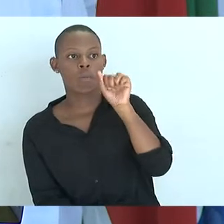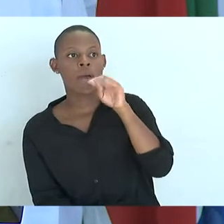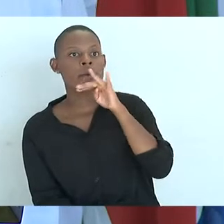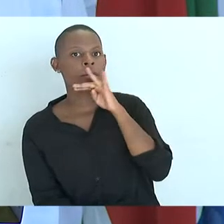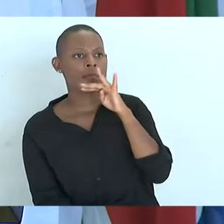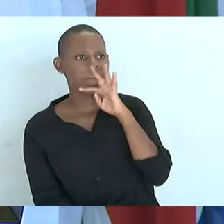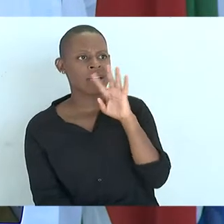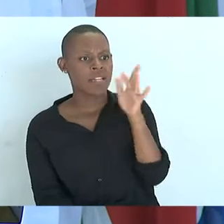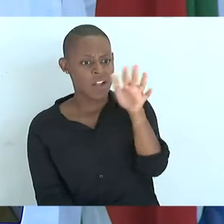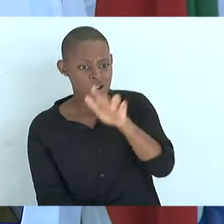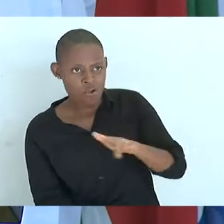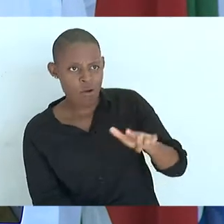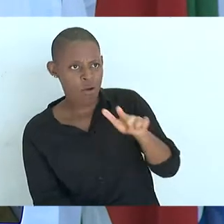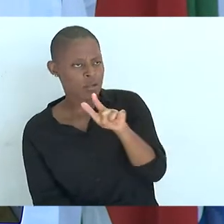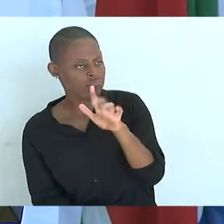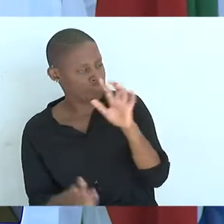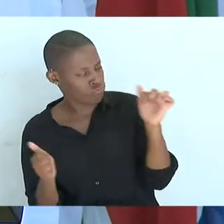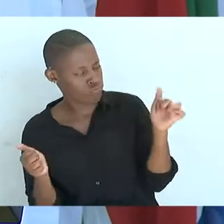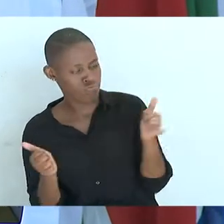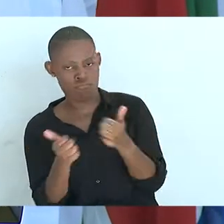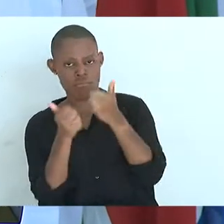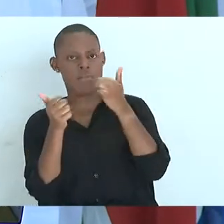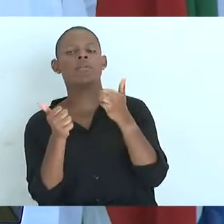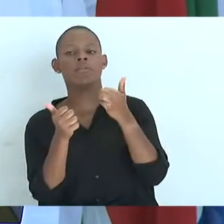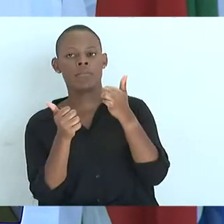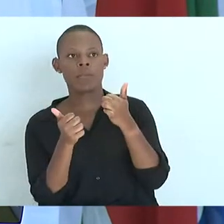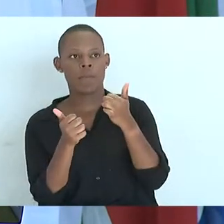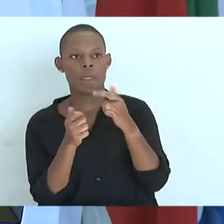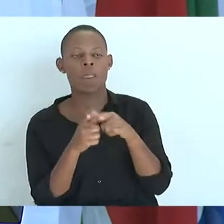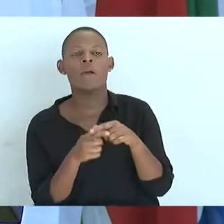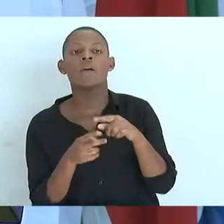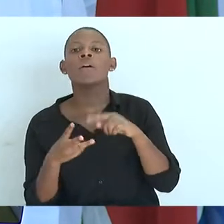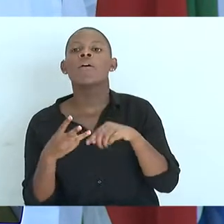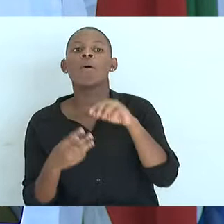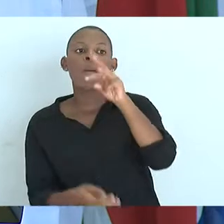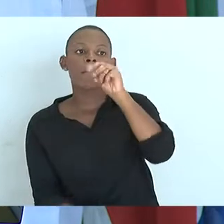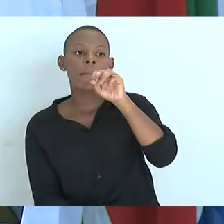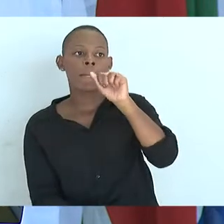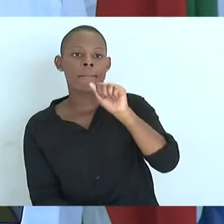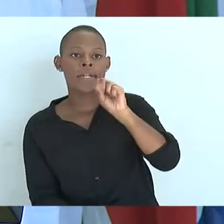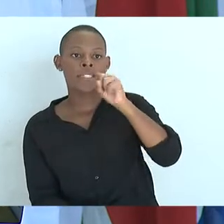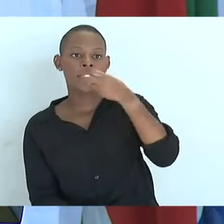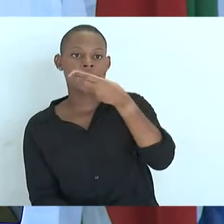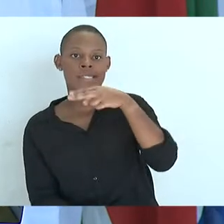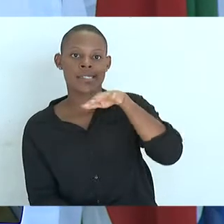Greetings to Mama Umaitenkwane Mashabane, Umama Wetu,